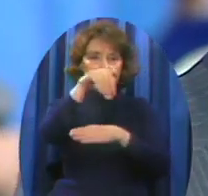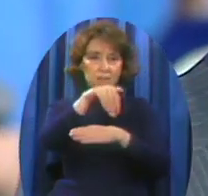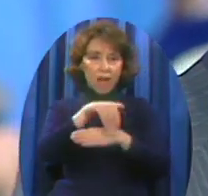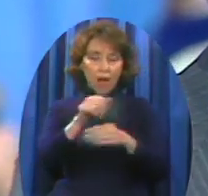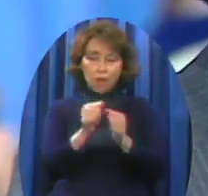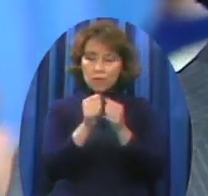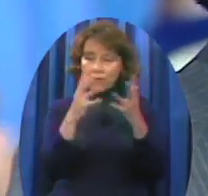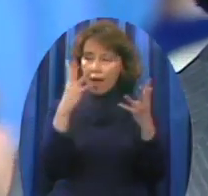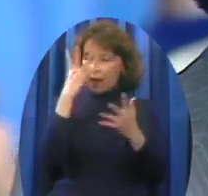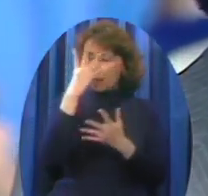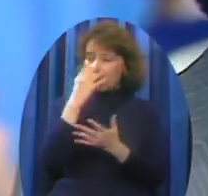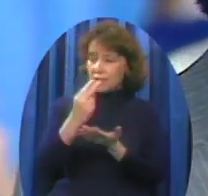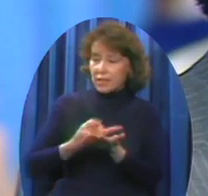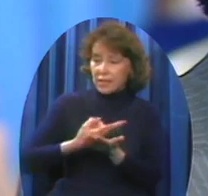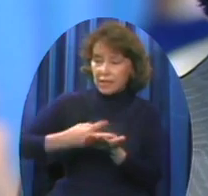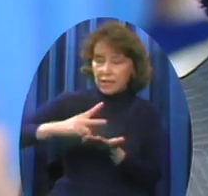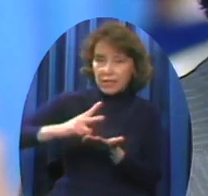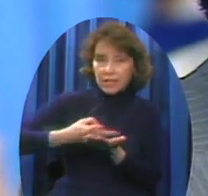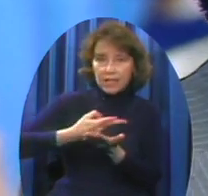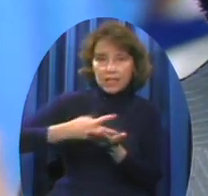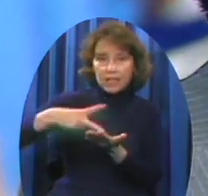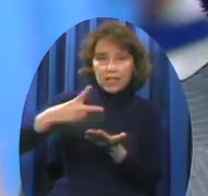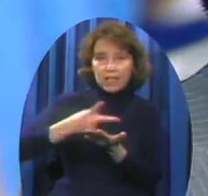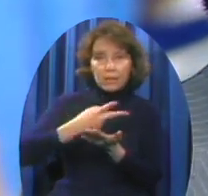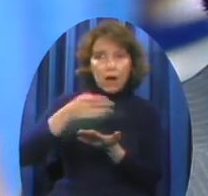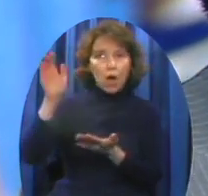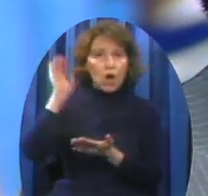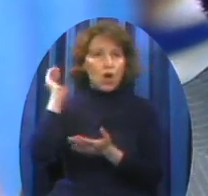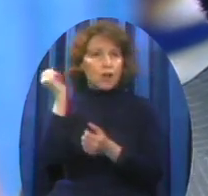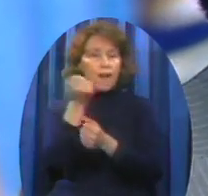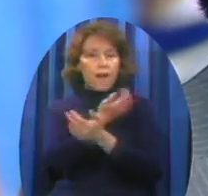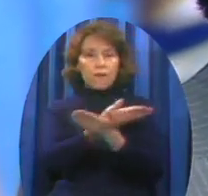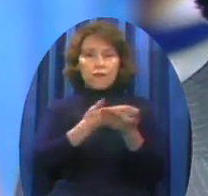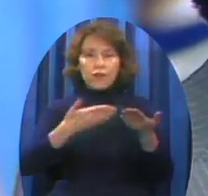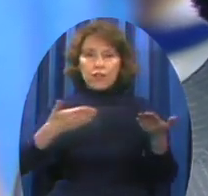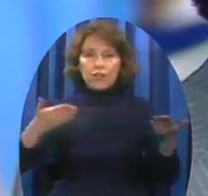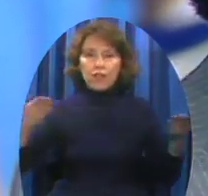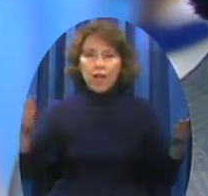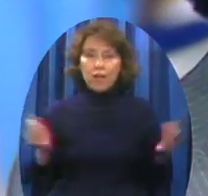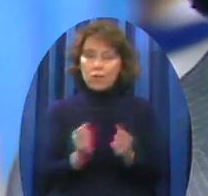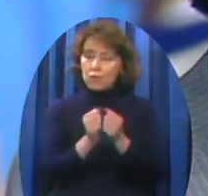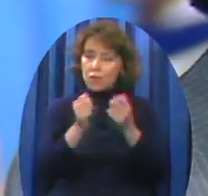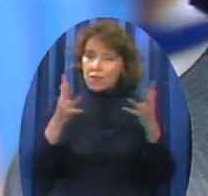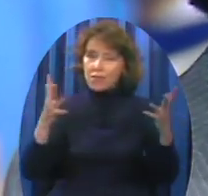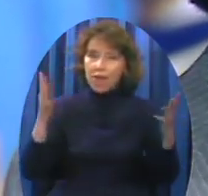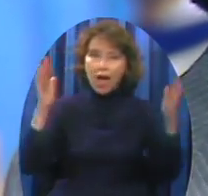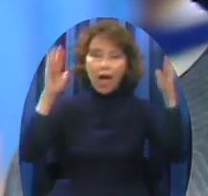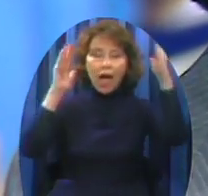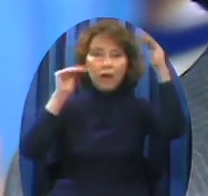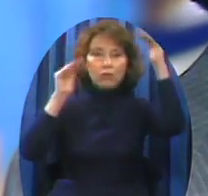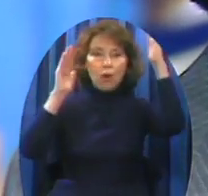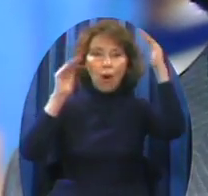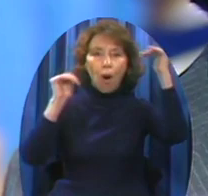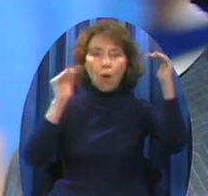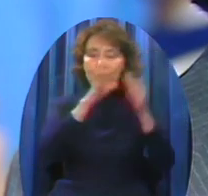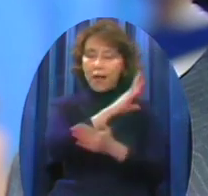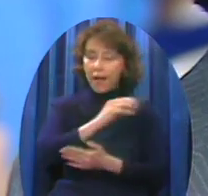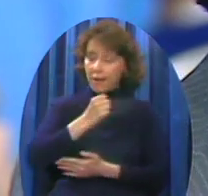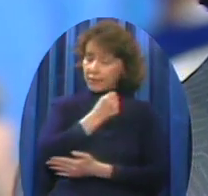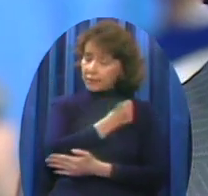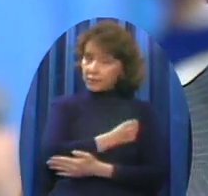and rose at every sound. Half in hopeless sorrow, and half in fear of the